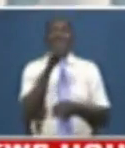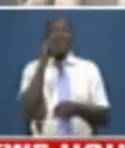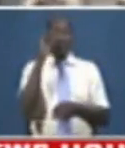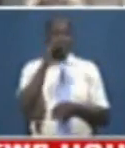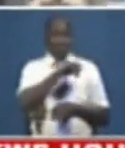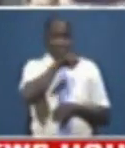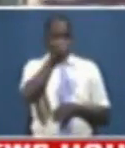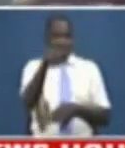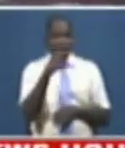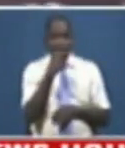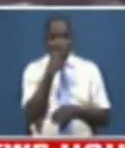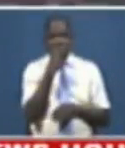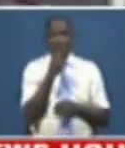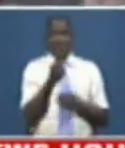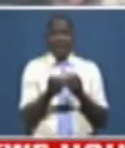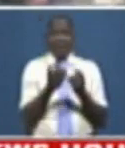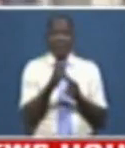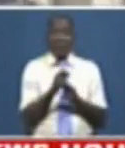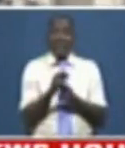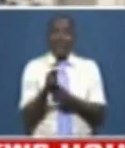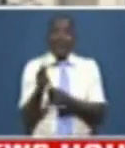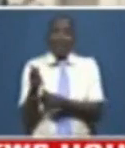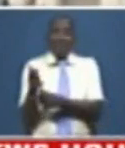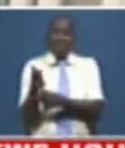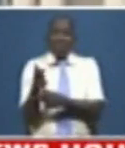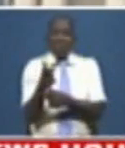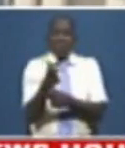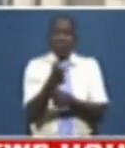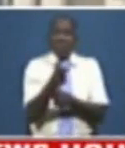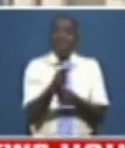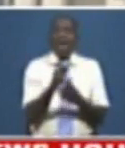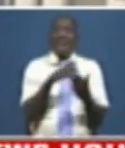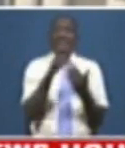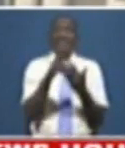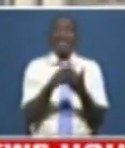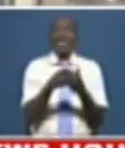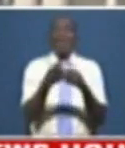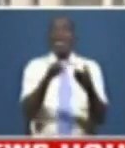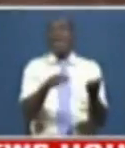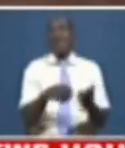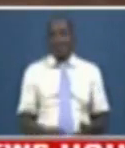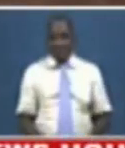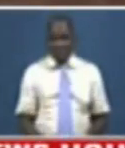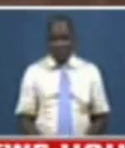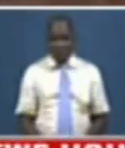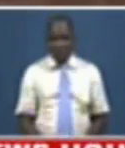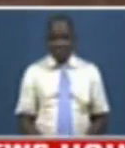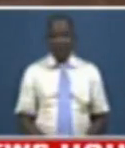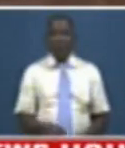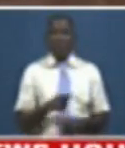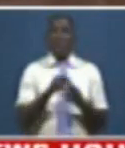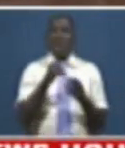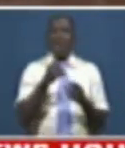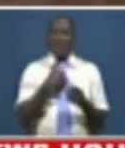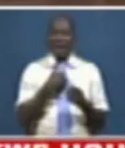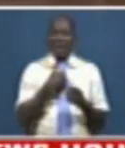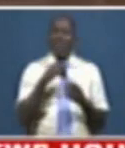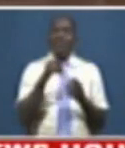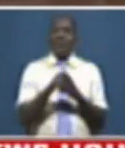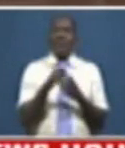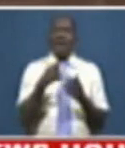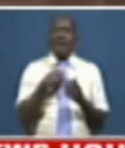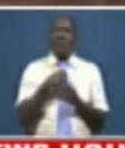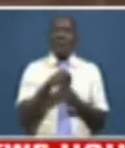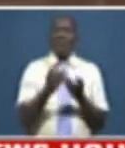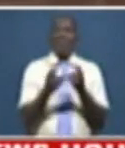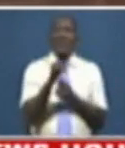there, their fire extinguishers had expired. Smoke detectors, alarms, sprinklers, we have